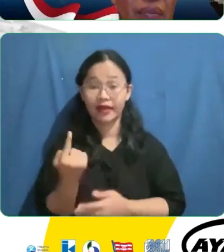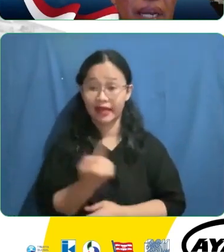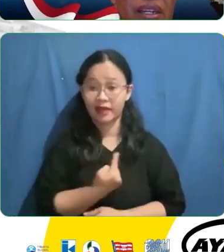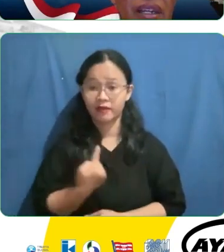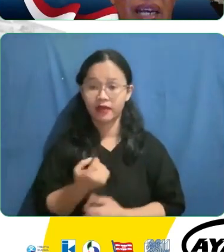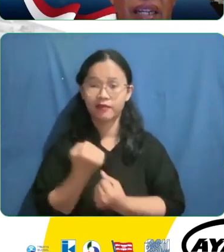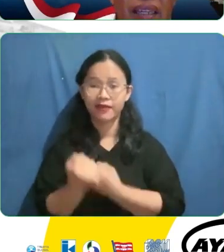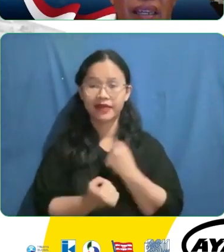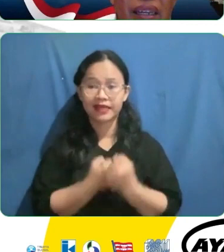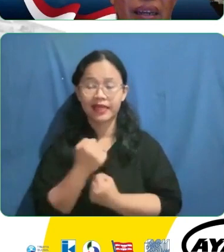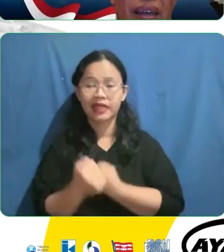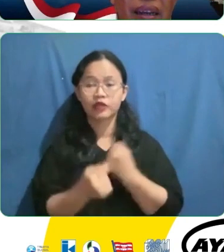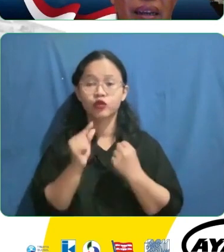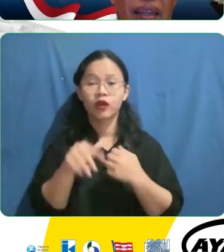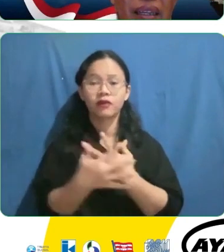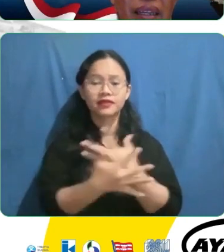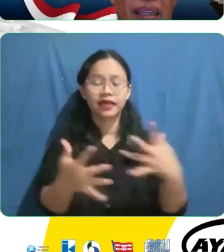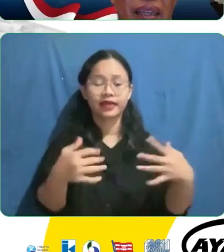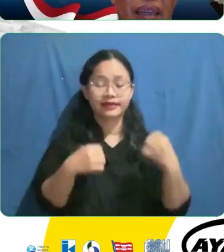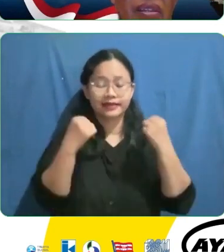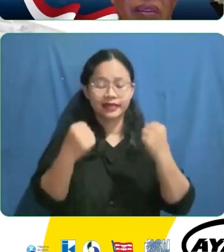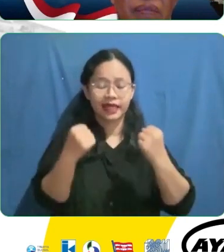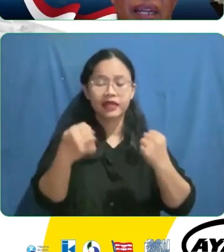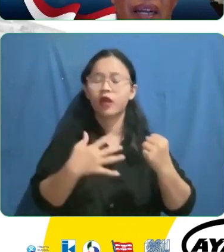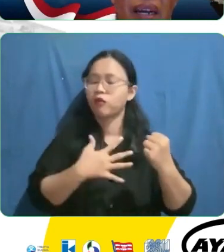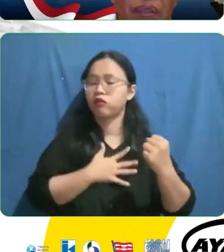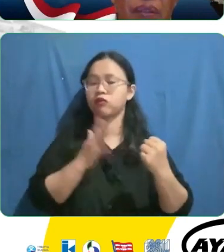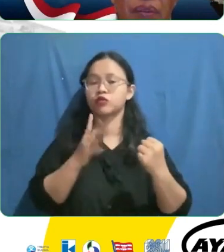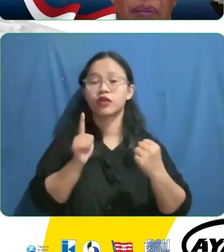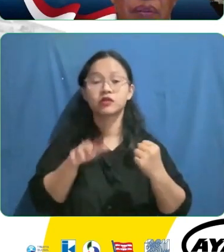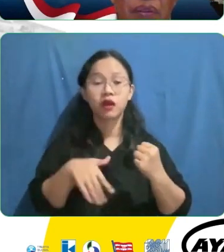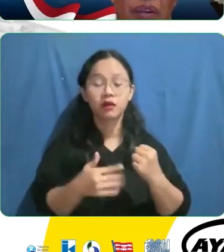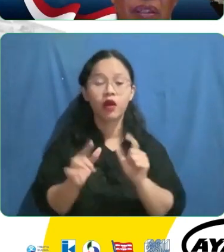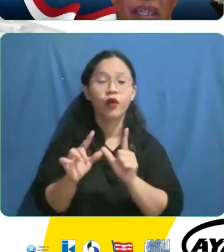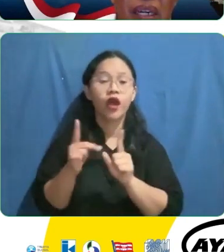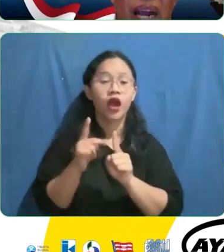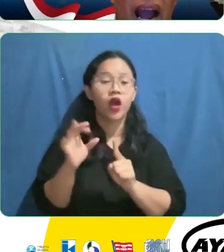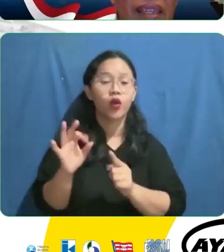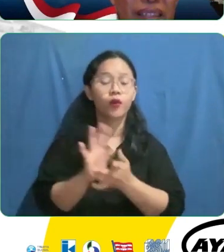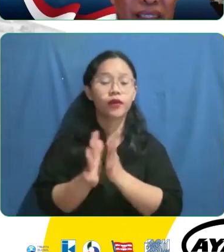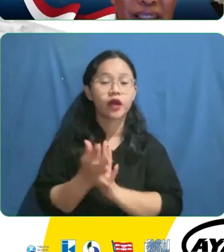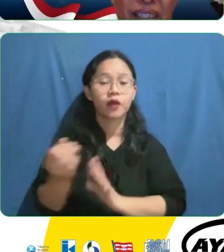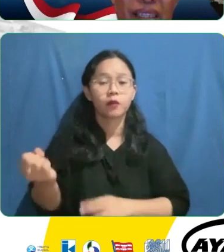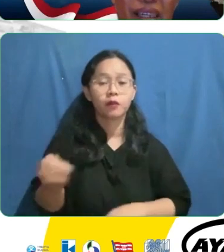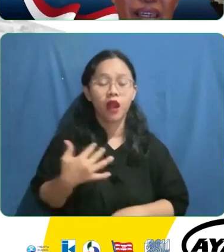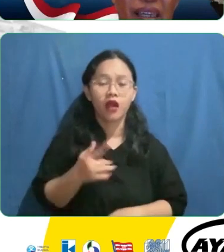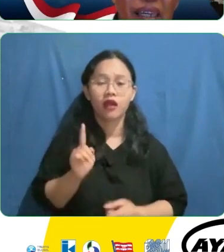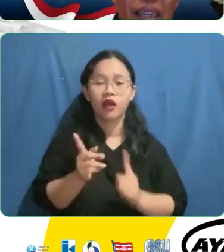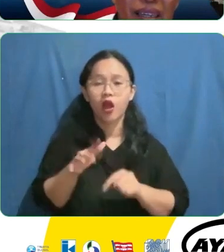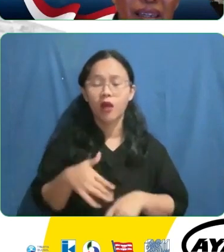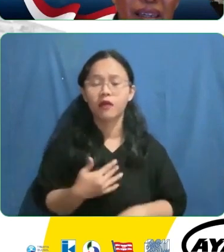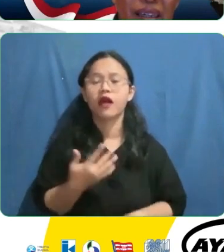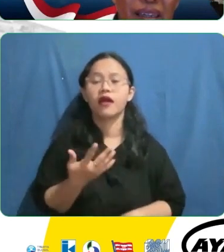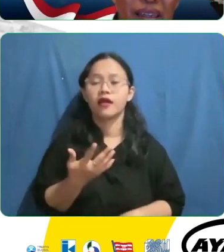It's mentioned that the cost of death up to 2100,